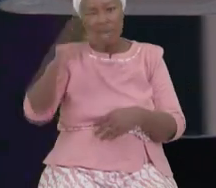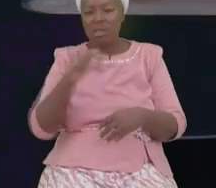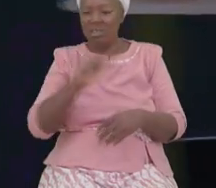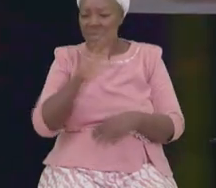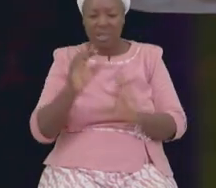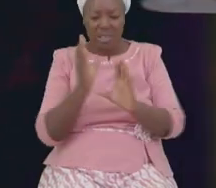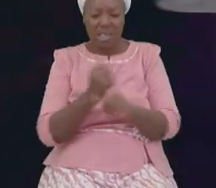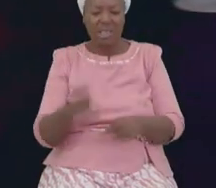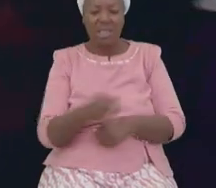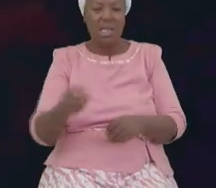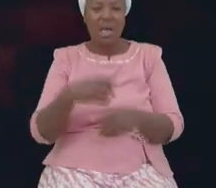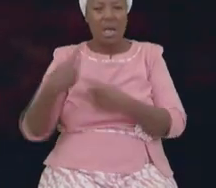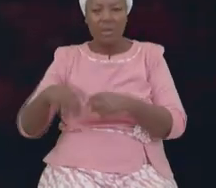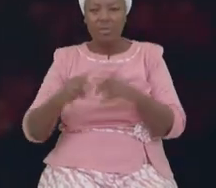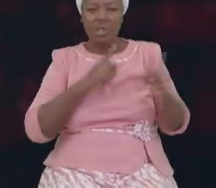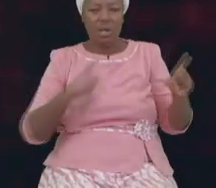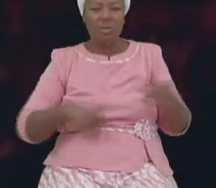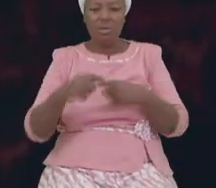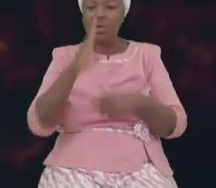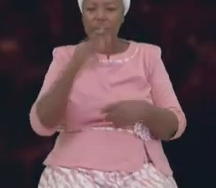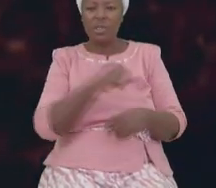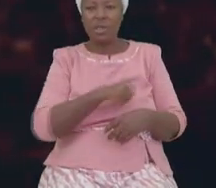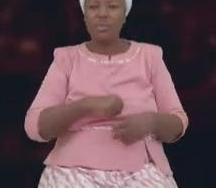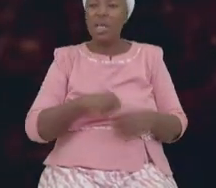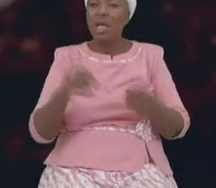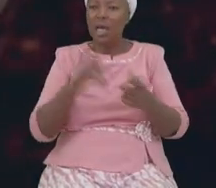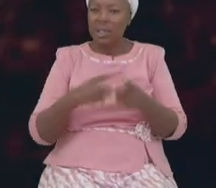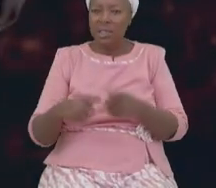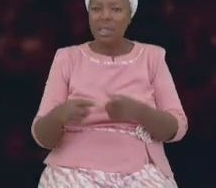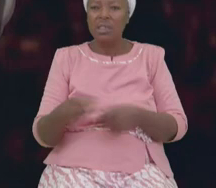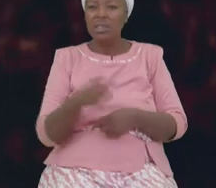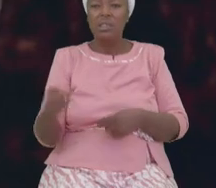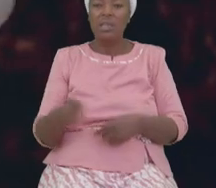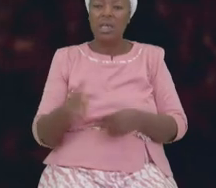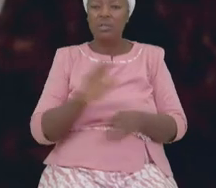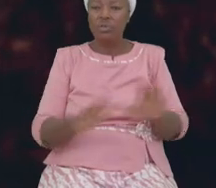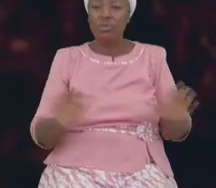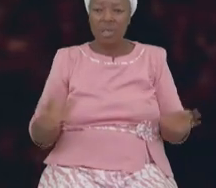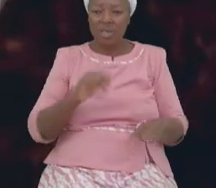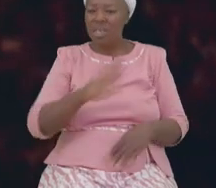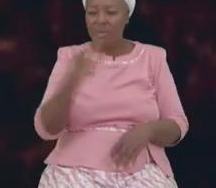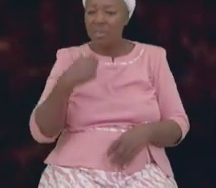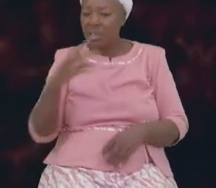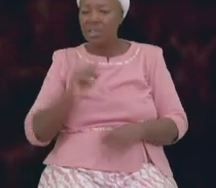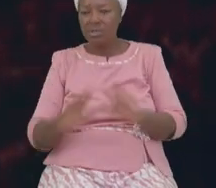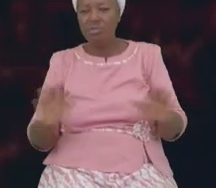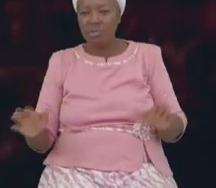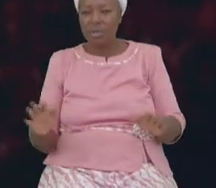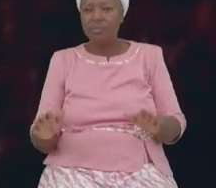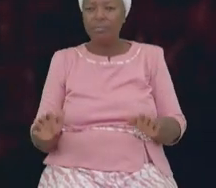heart to the Lord to be circumcised. And then their children, they didn't tell their children